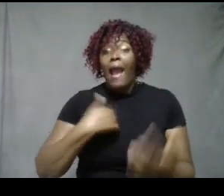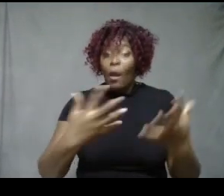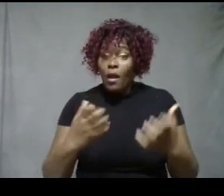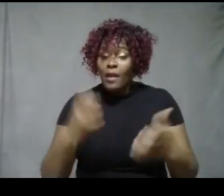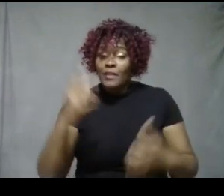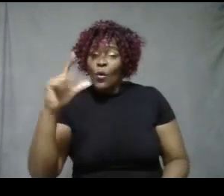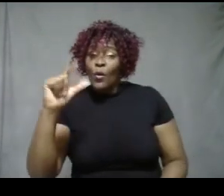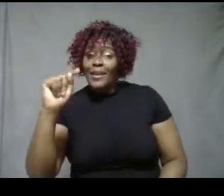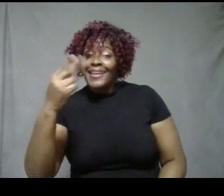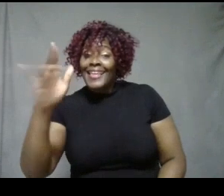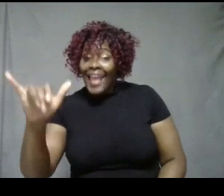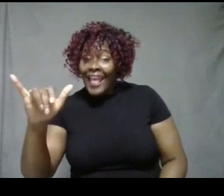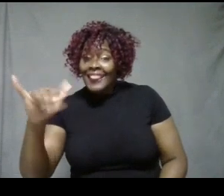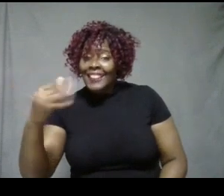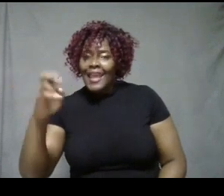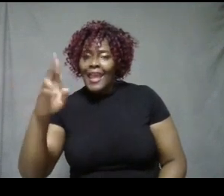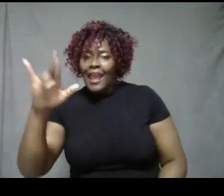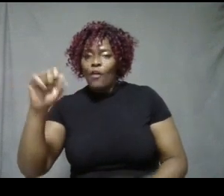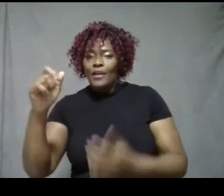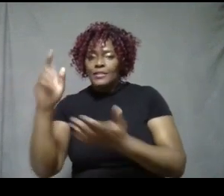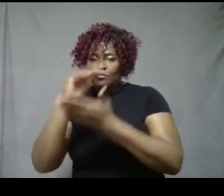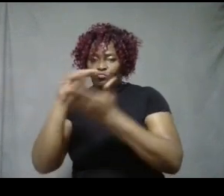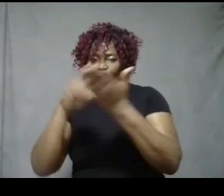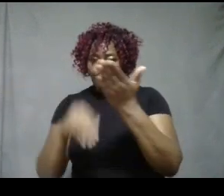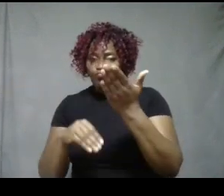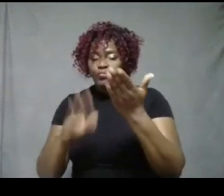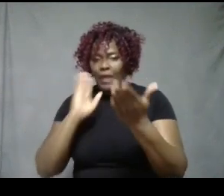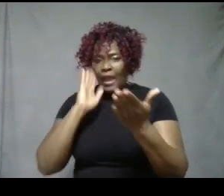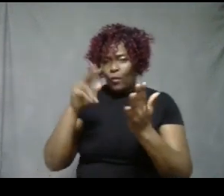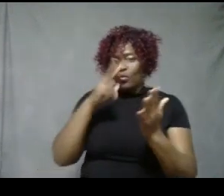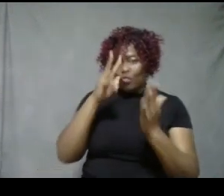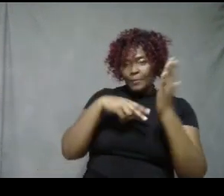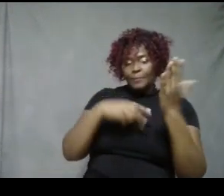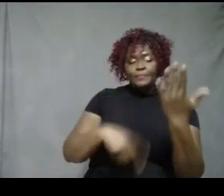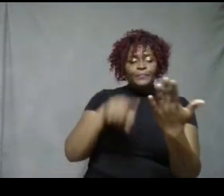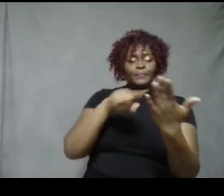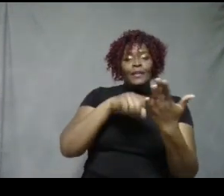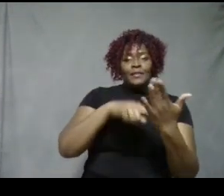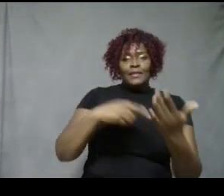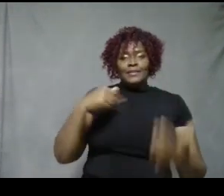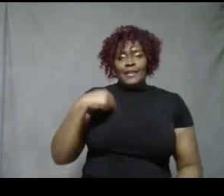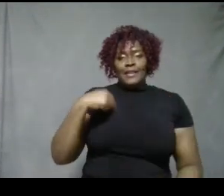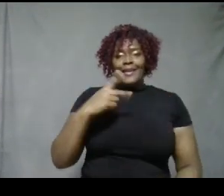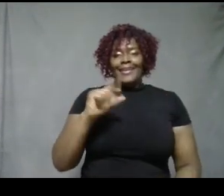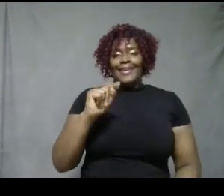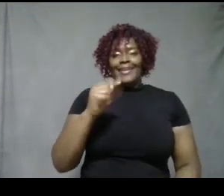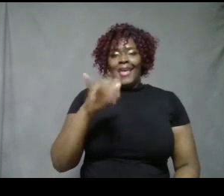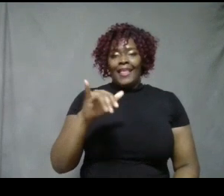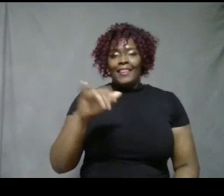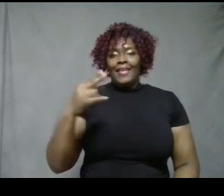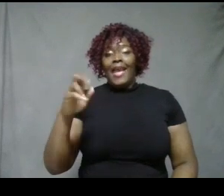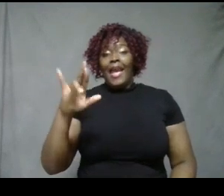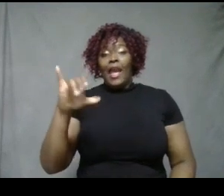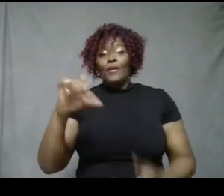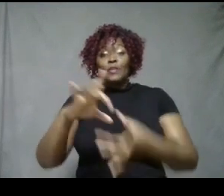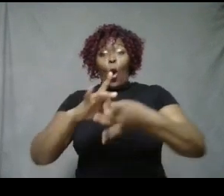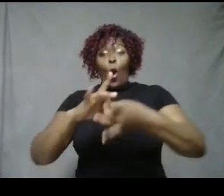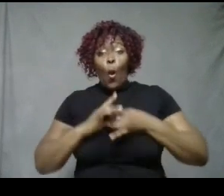for the records for this city. And it says, Kathy Harris, owner of 212 Northwest 12th Avenue, Boynton Beach,